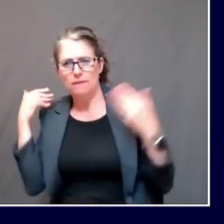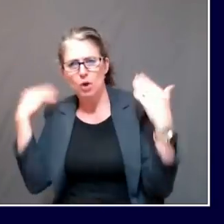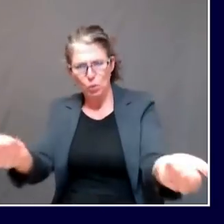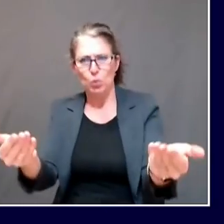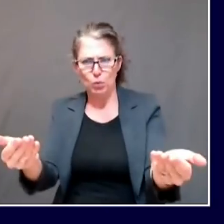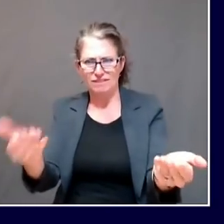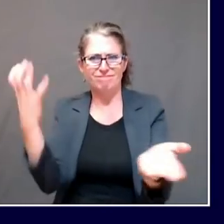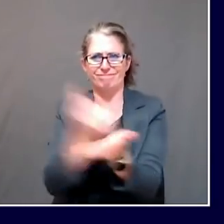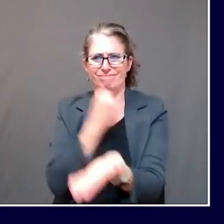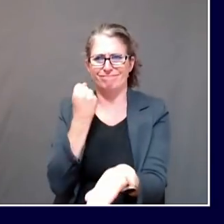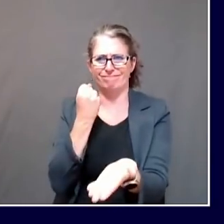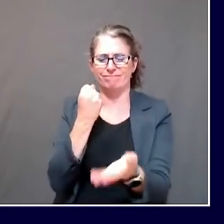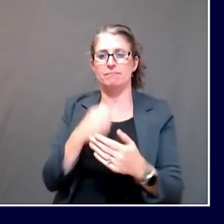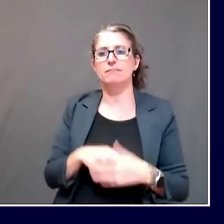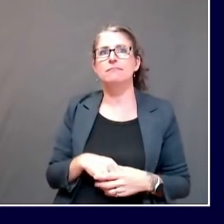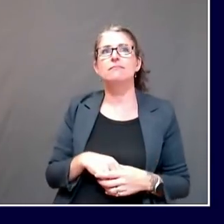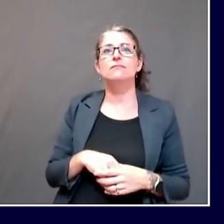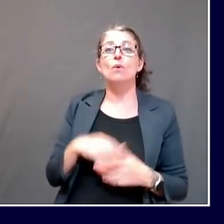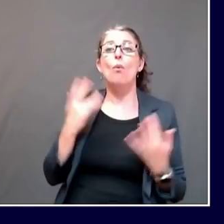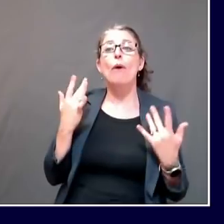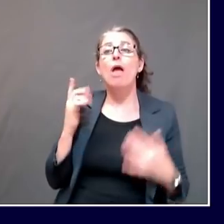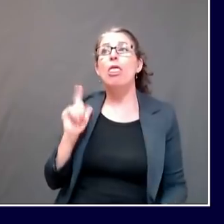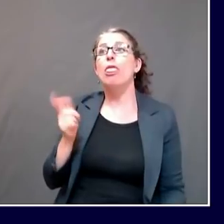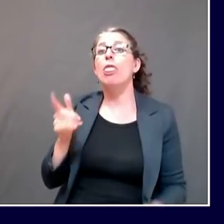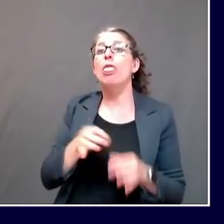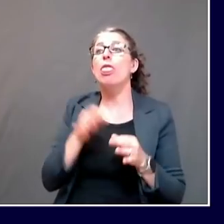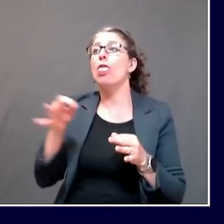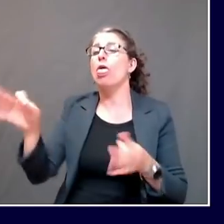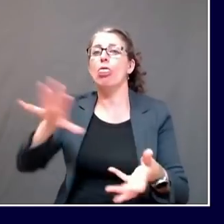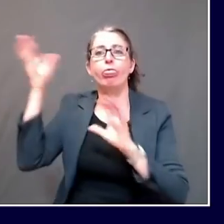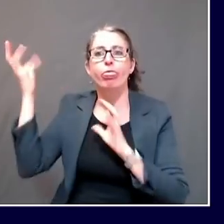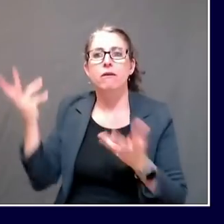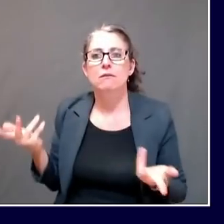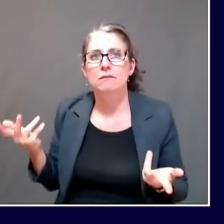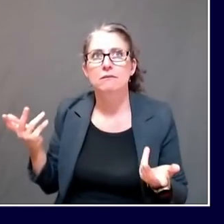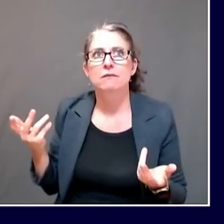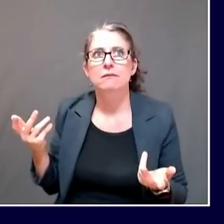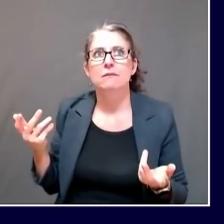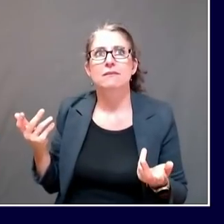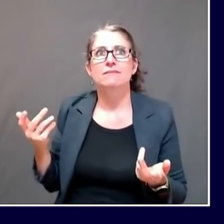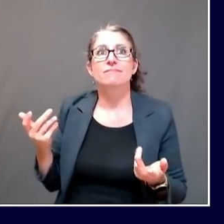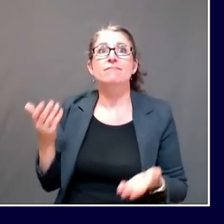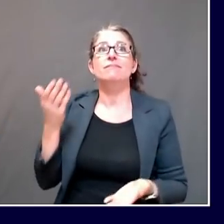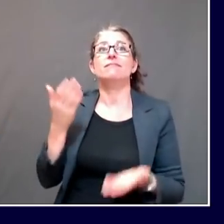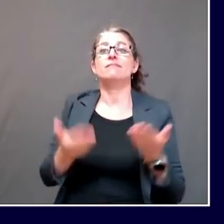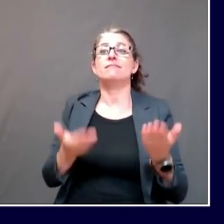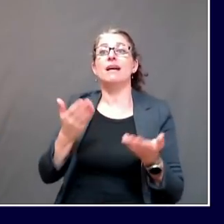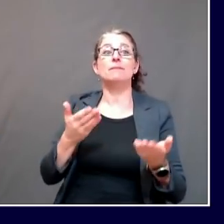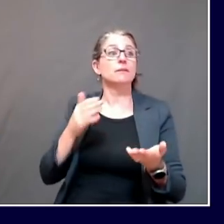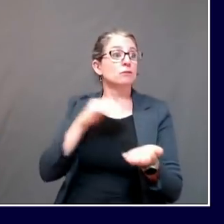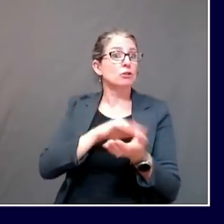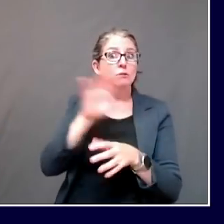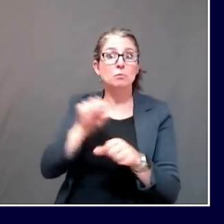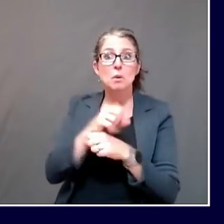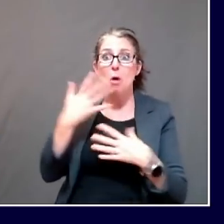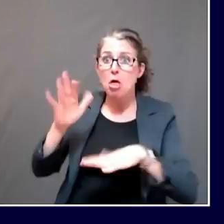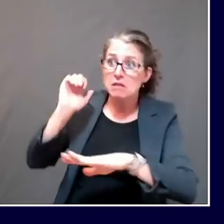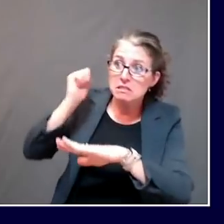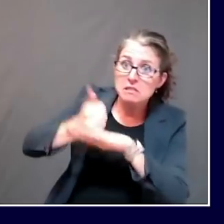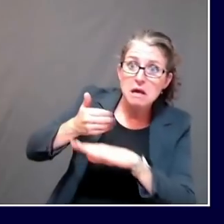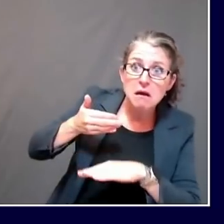at the pharmacy. Maybe it's when you're in the grocery store. But the best time to get the flu shot is when you are somewhere where it is being